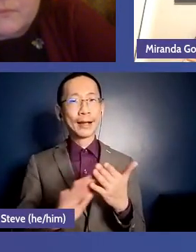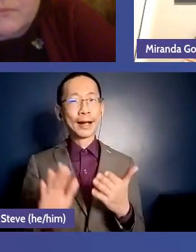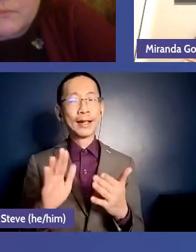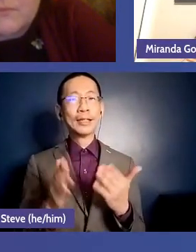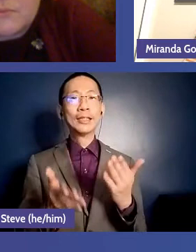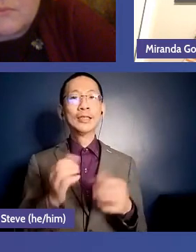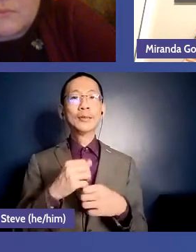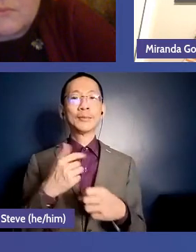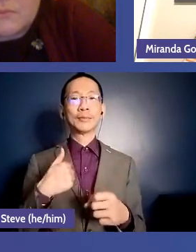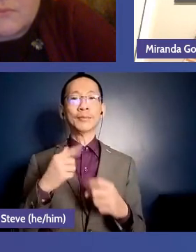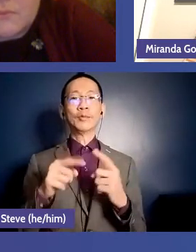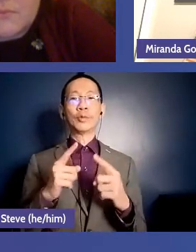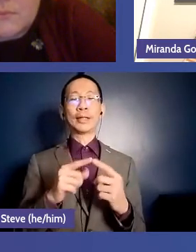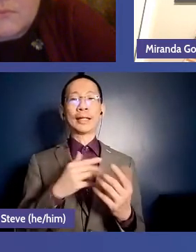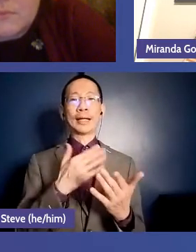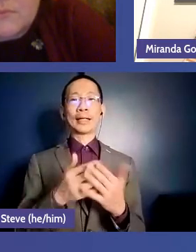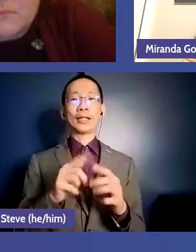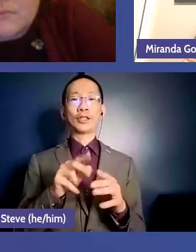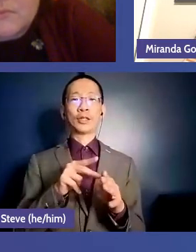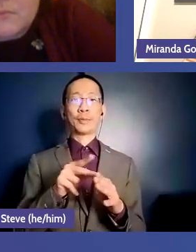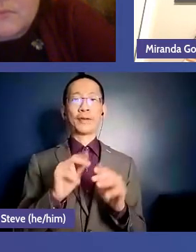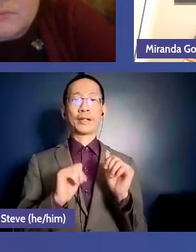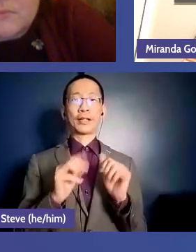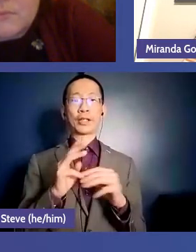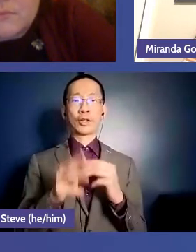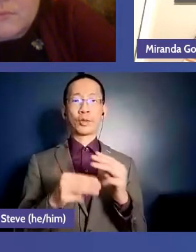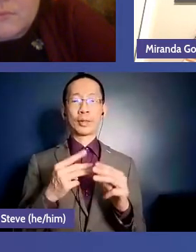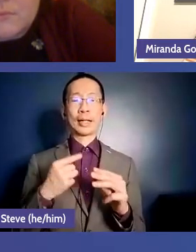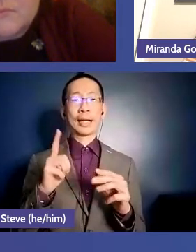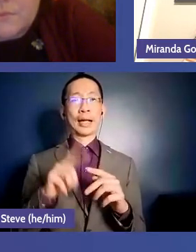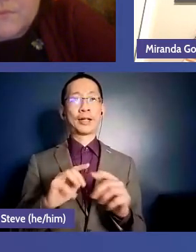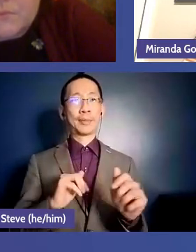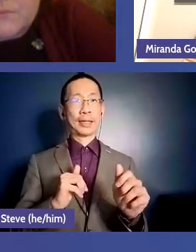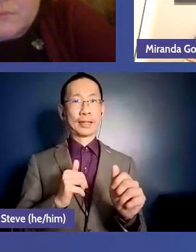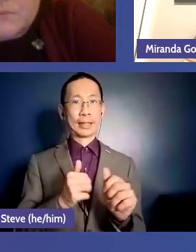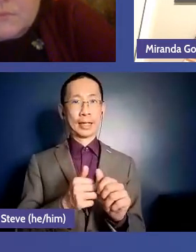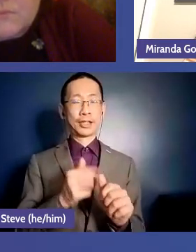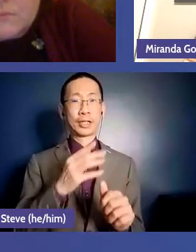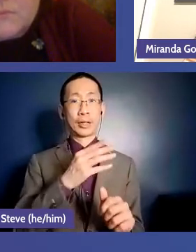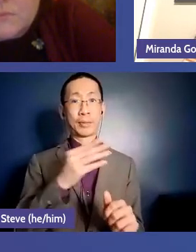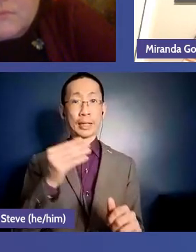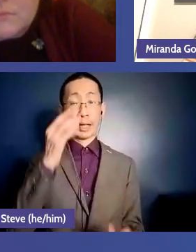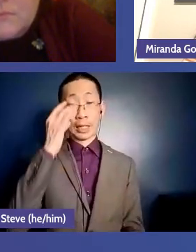me, when I got to the professional theater world, like, hey, I had to play catch up. And